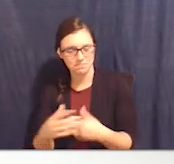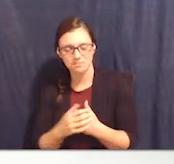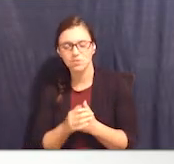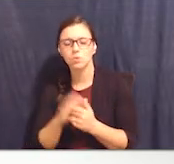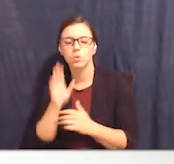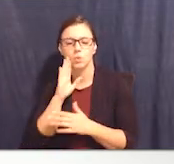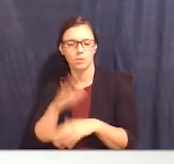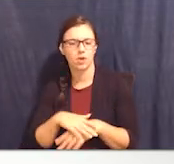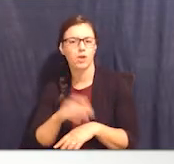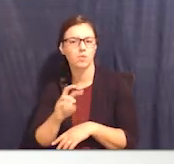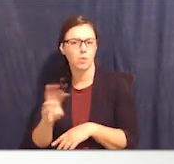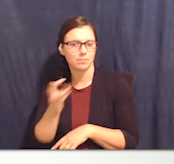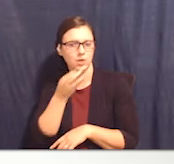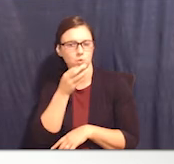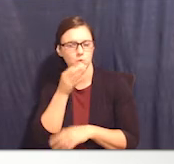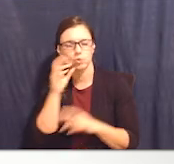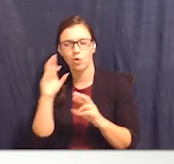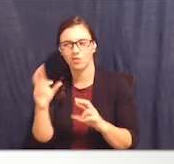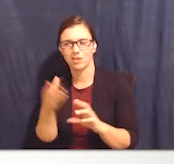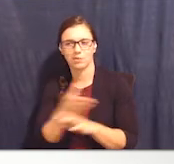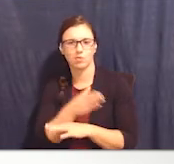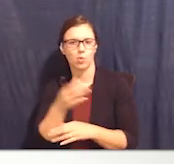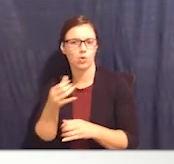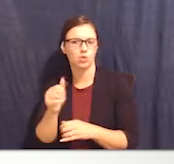it's important for college to be there.